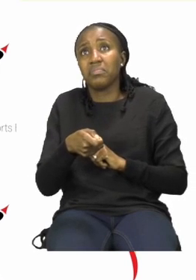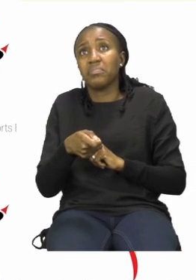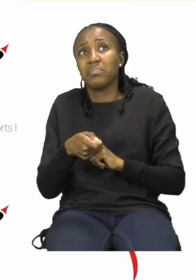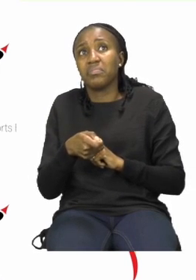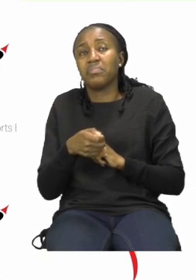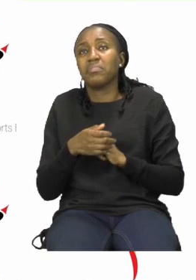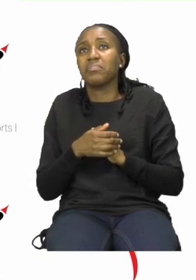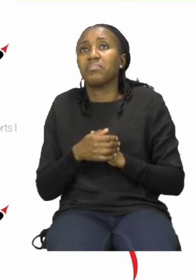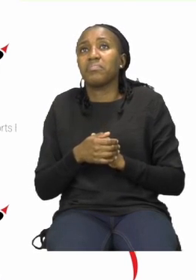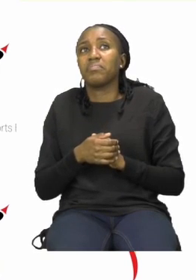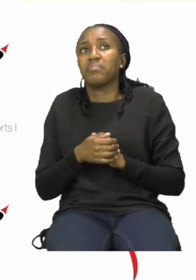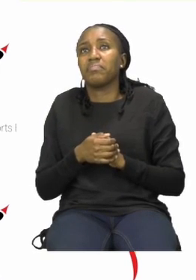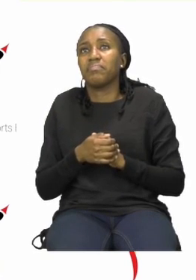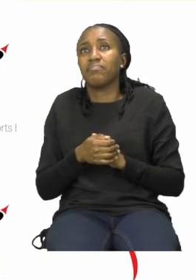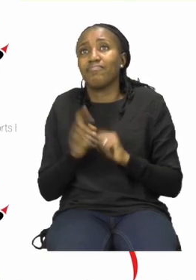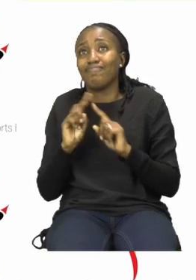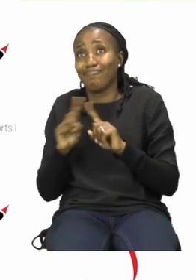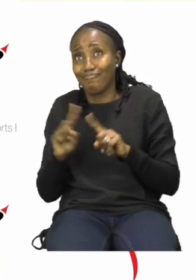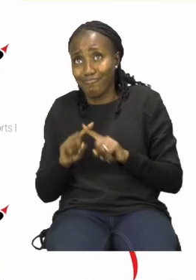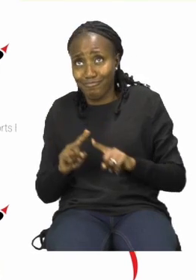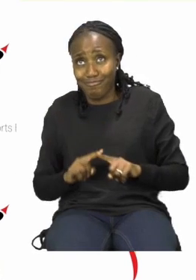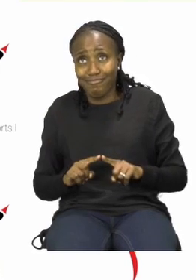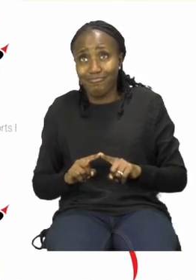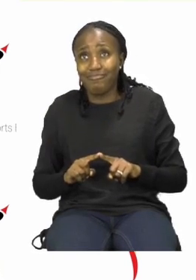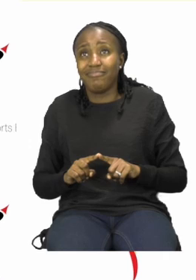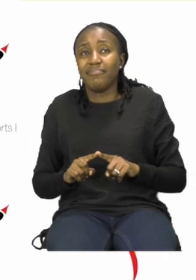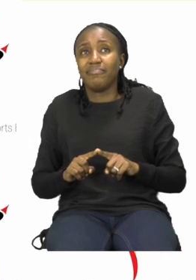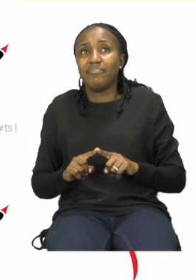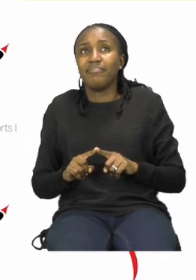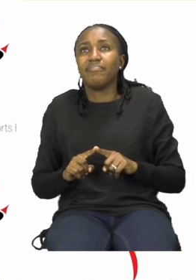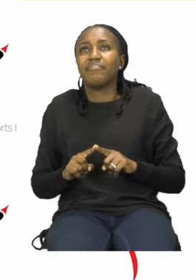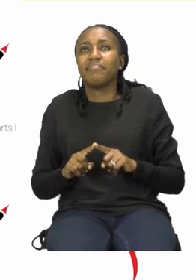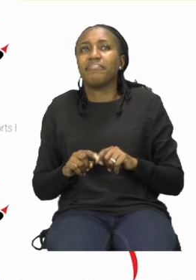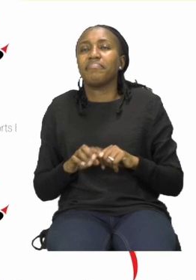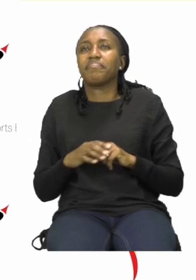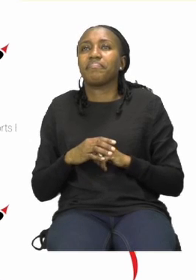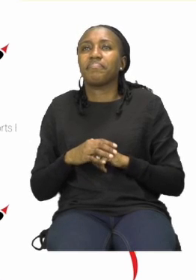Ju-do, Aiki-do, so the do is the way of.